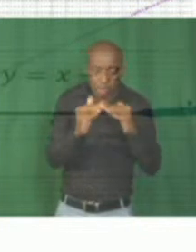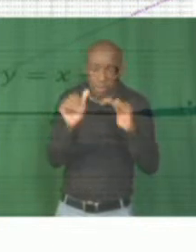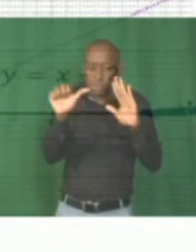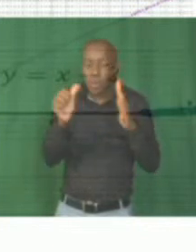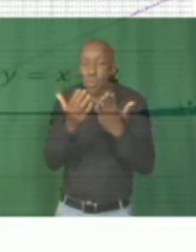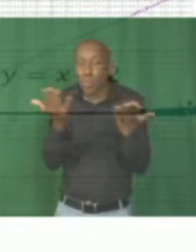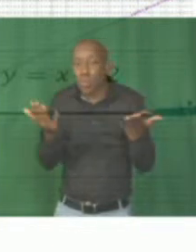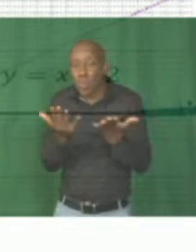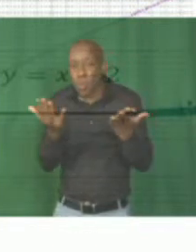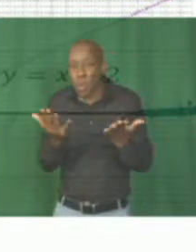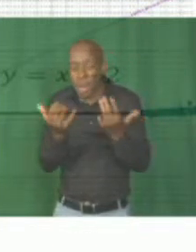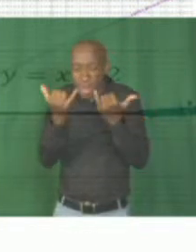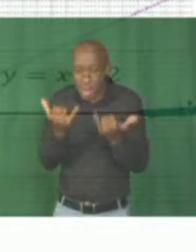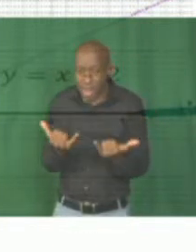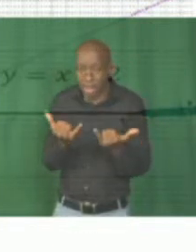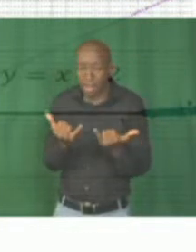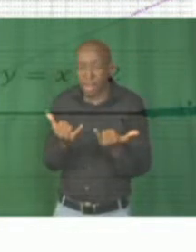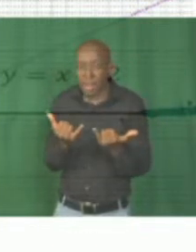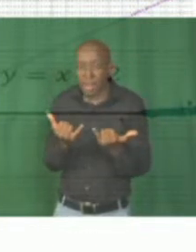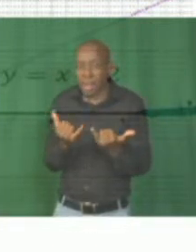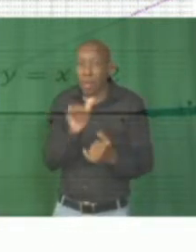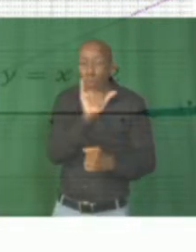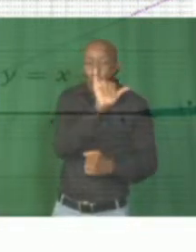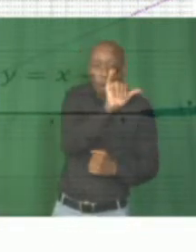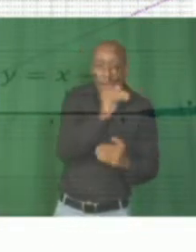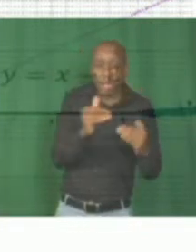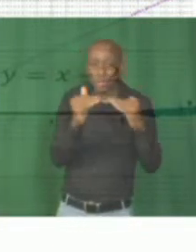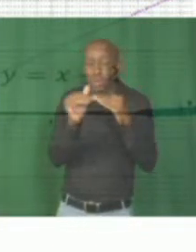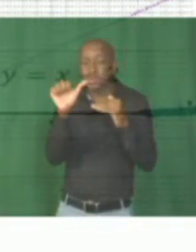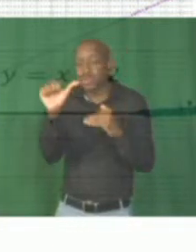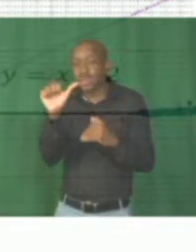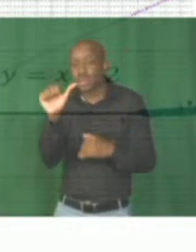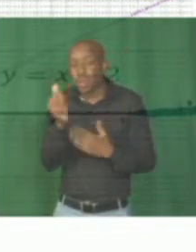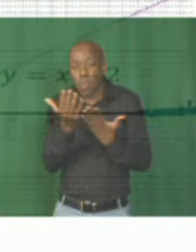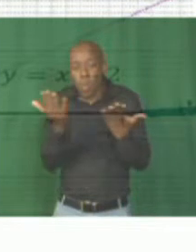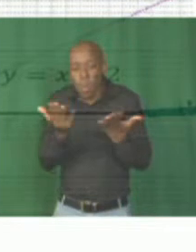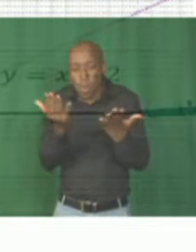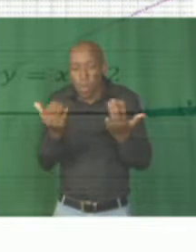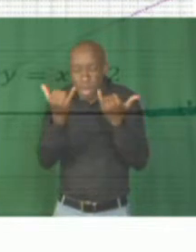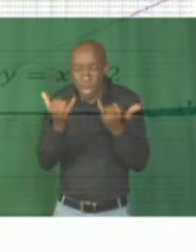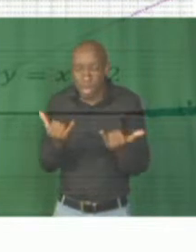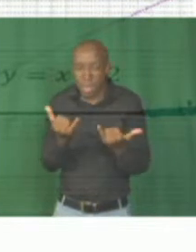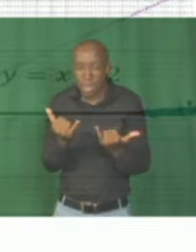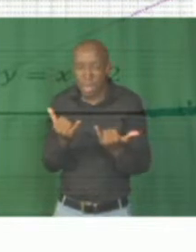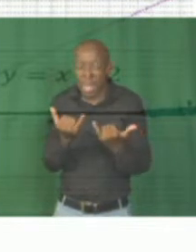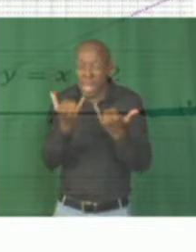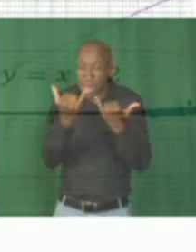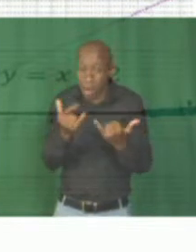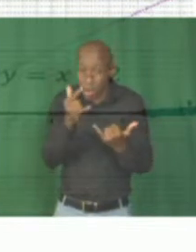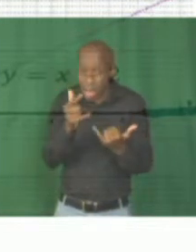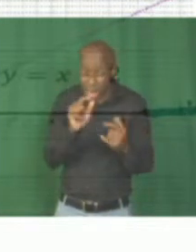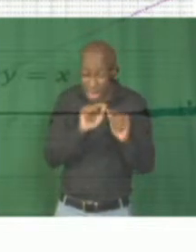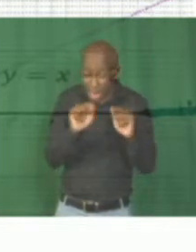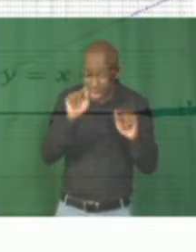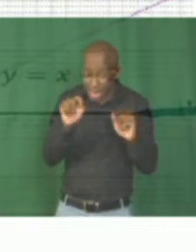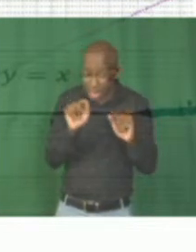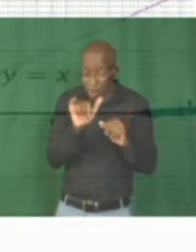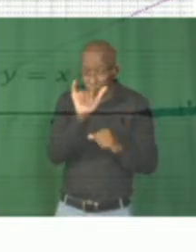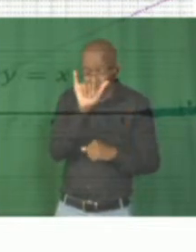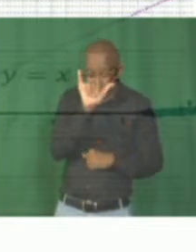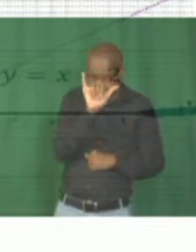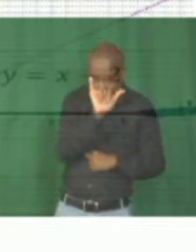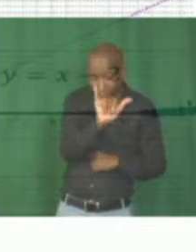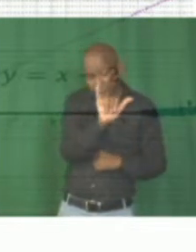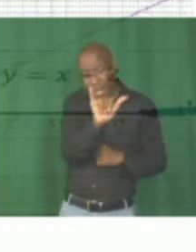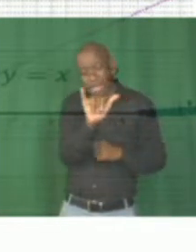Now the line y is equal to 6 now is a line that intercepts the y-axis